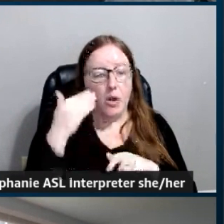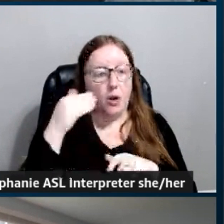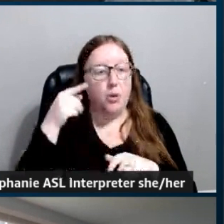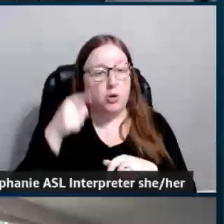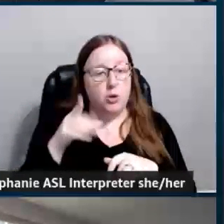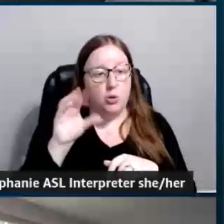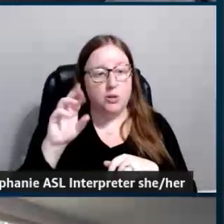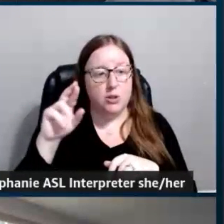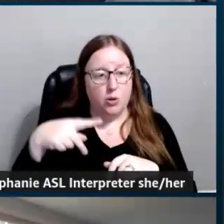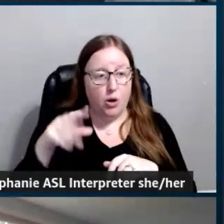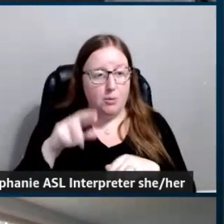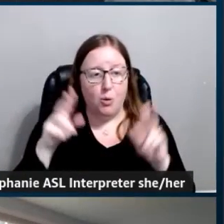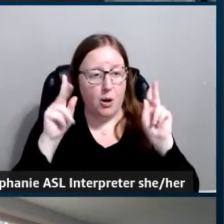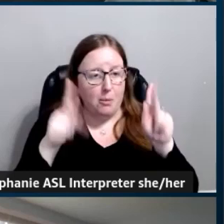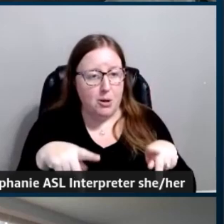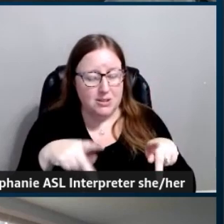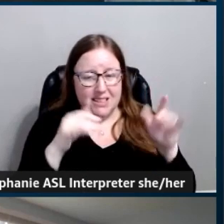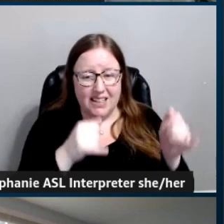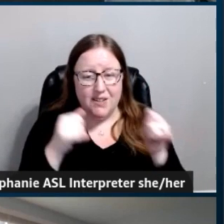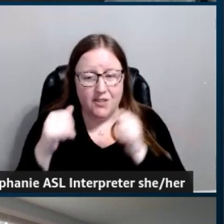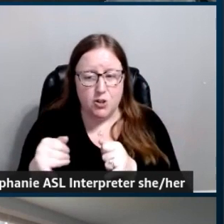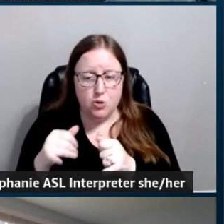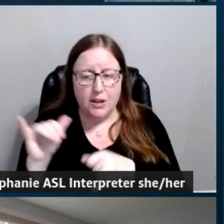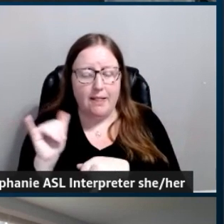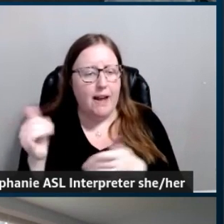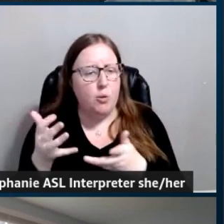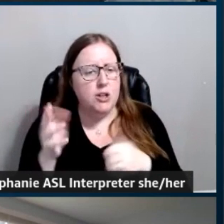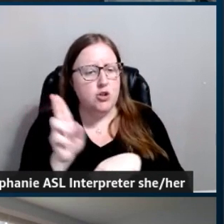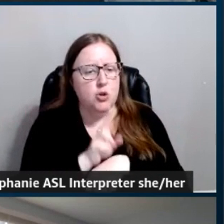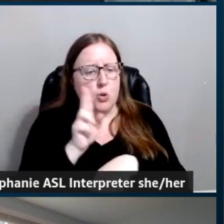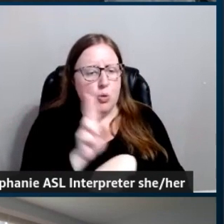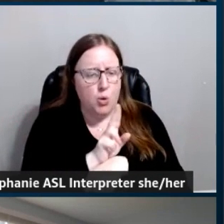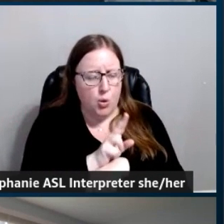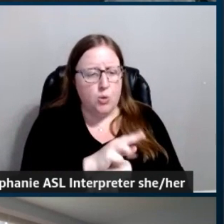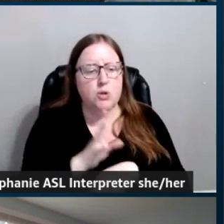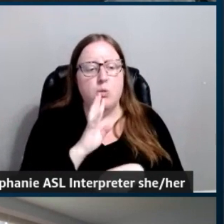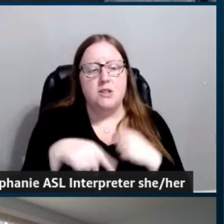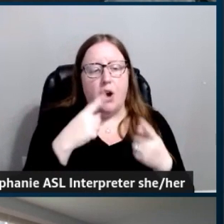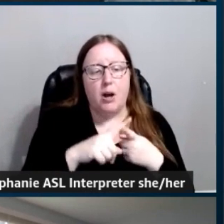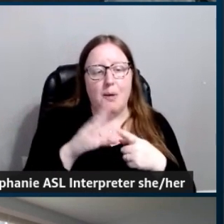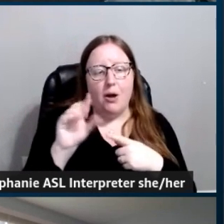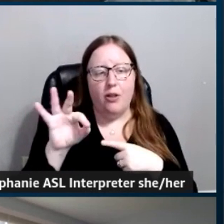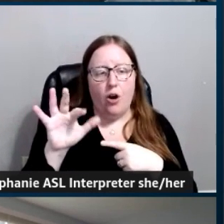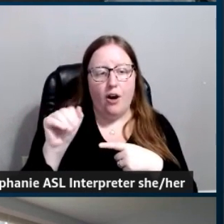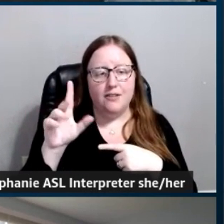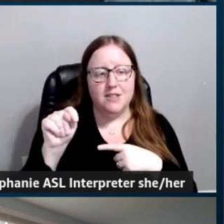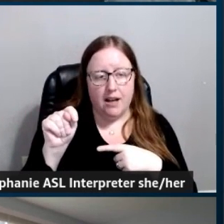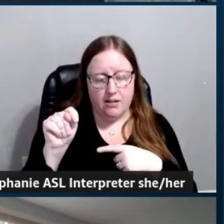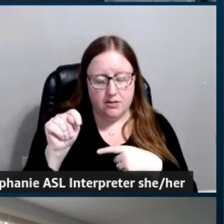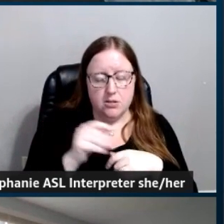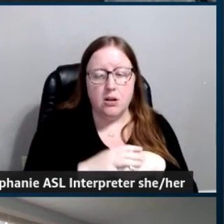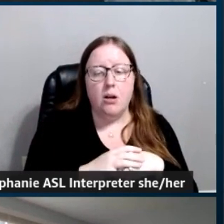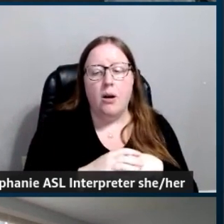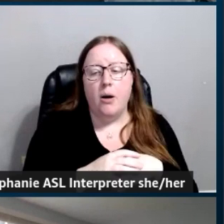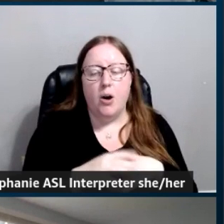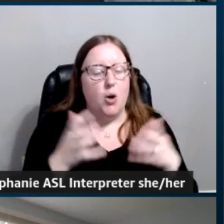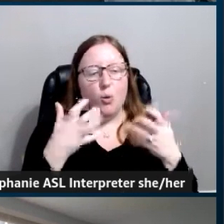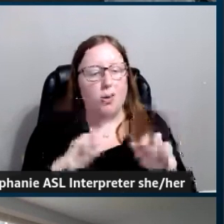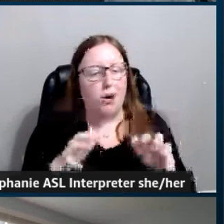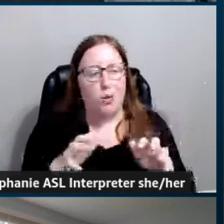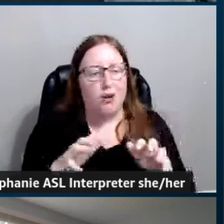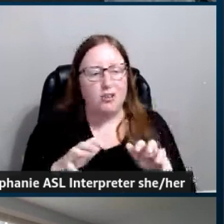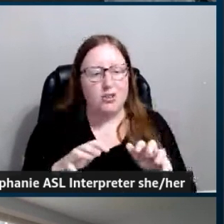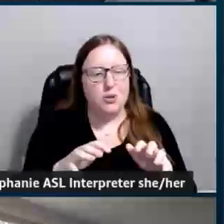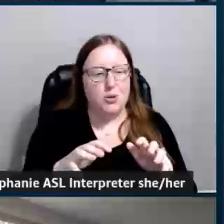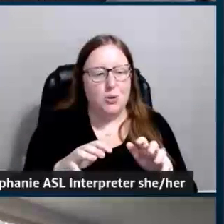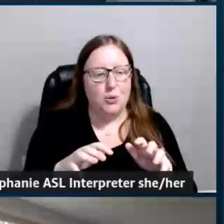corporation or you as a person individually, like what you used here, particularly when we talk about these offsets, because we don't want to overcount the